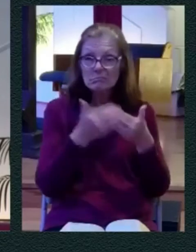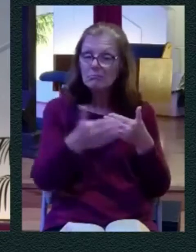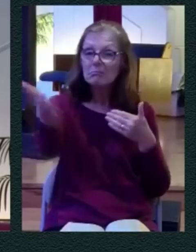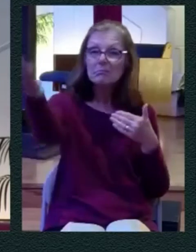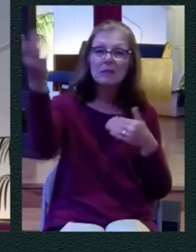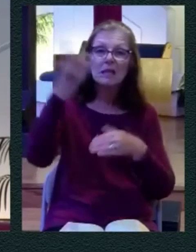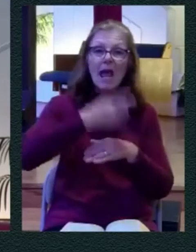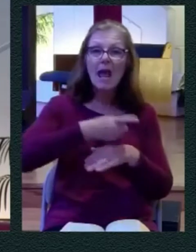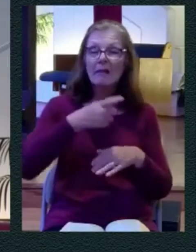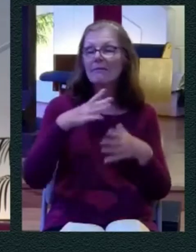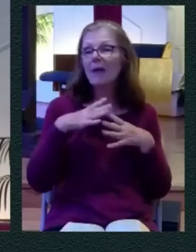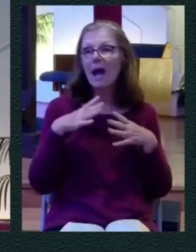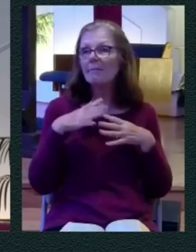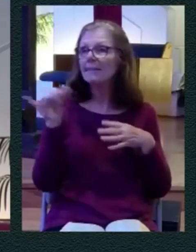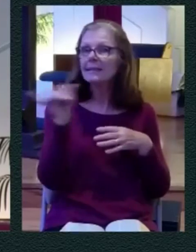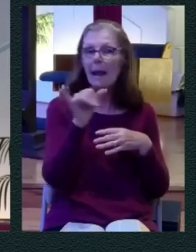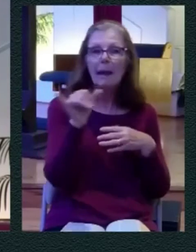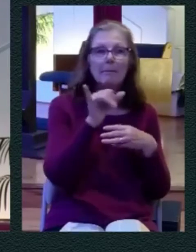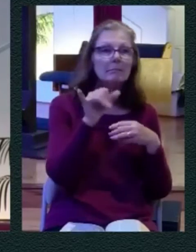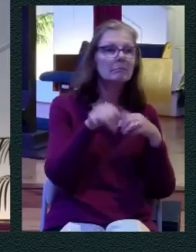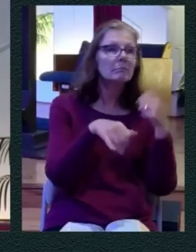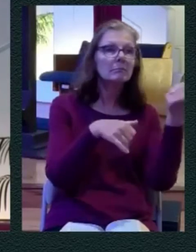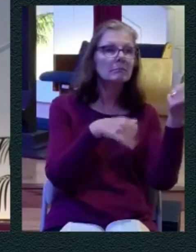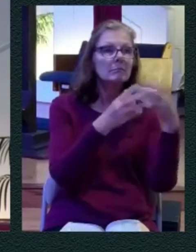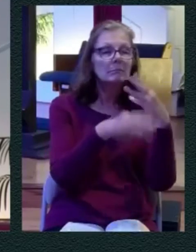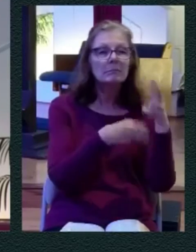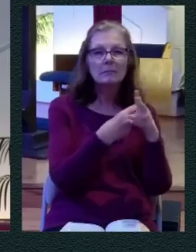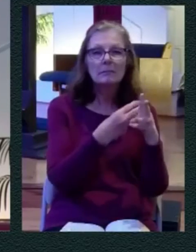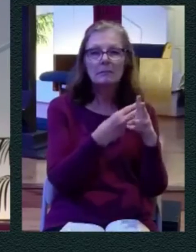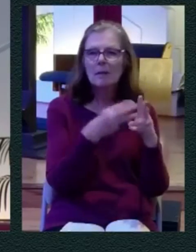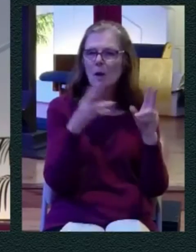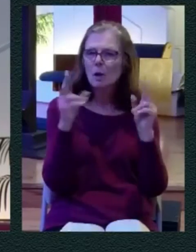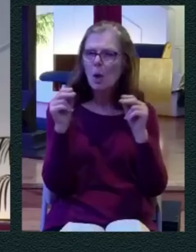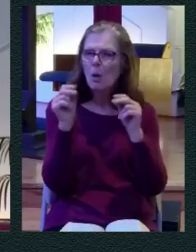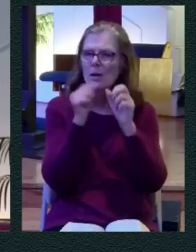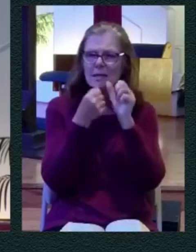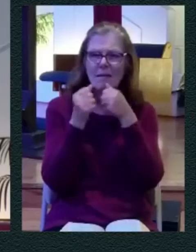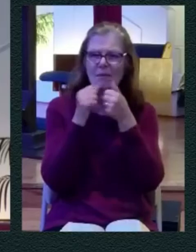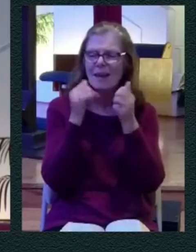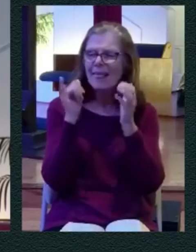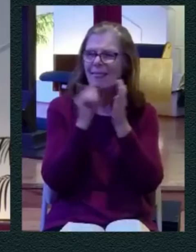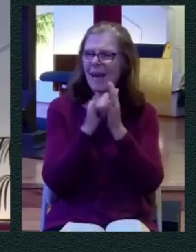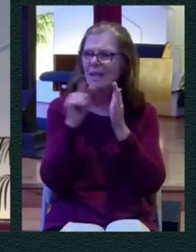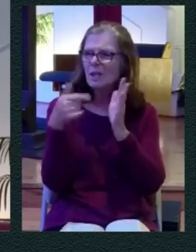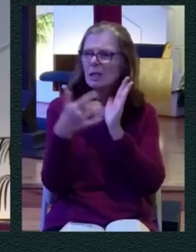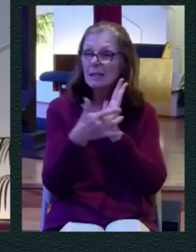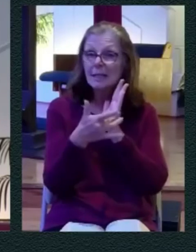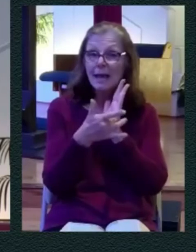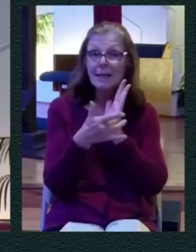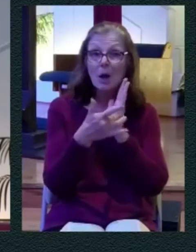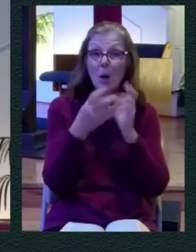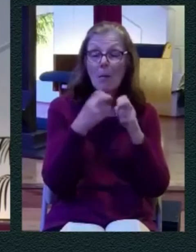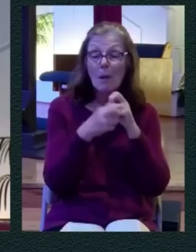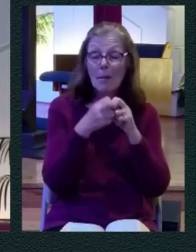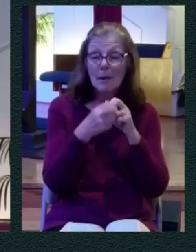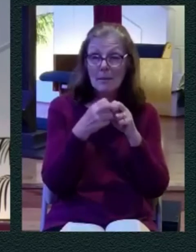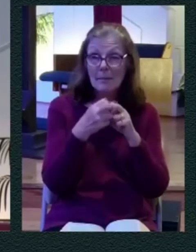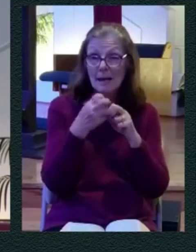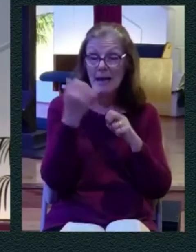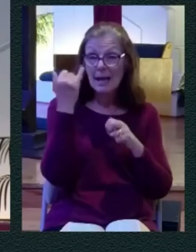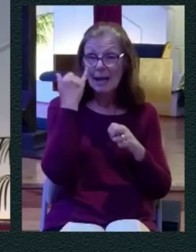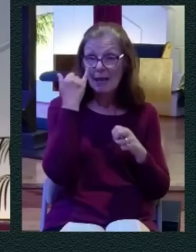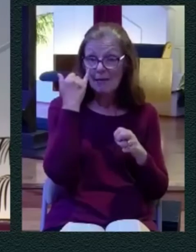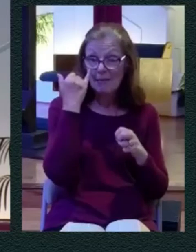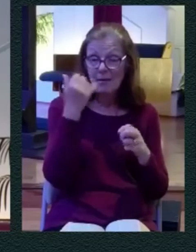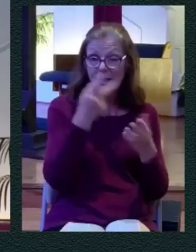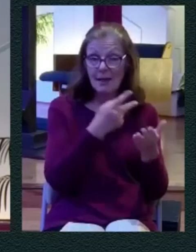world. No, suffering is just a technical problem. And where it fails us,